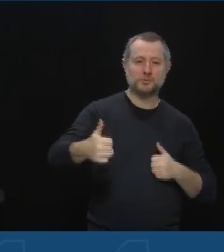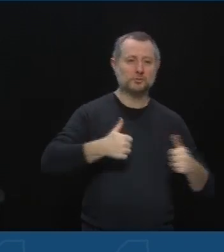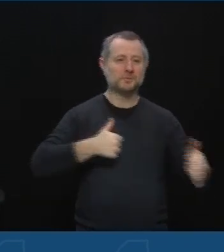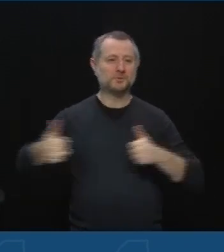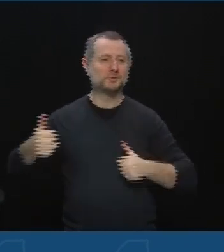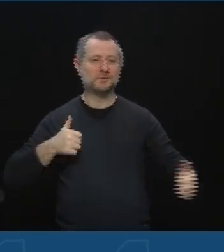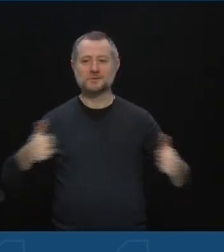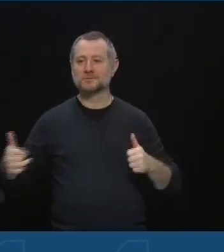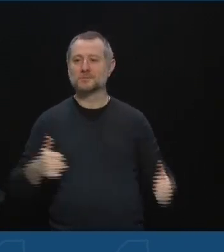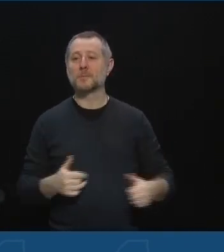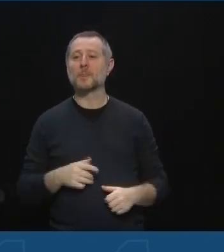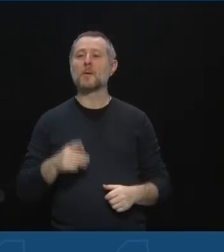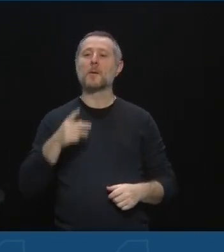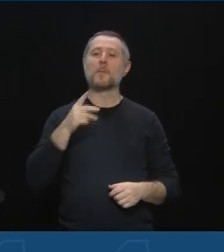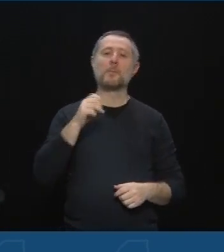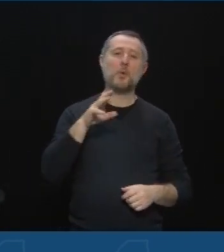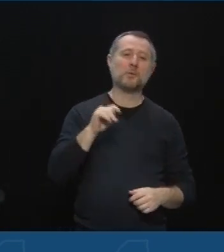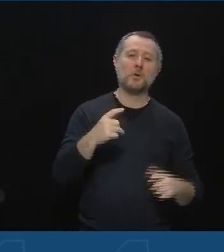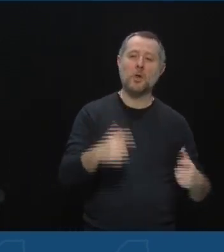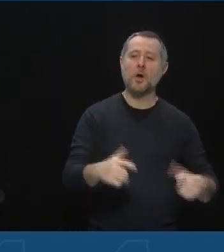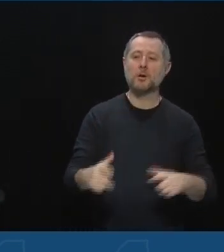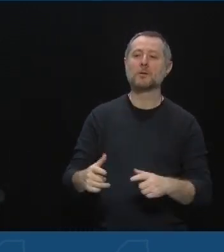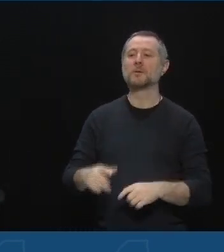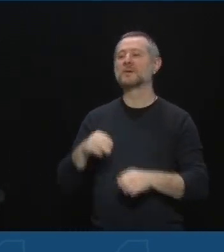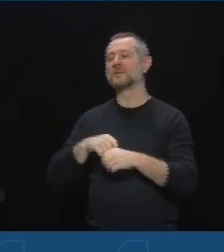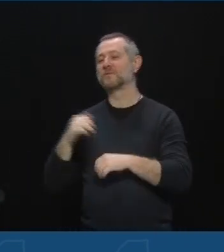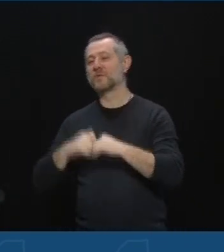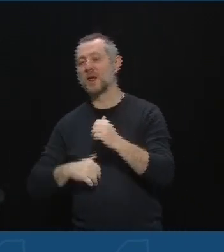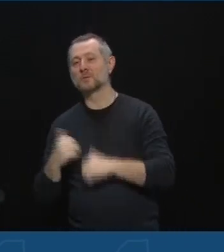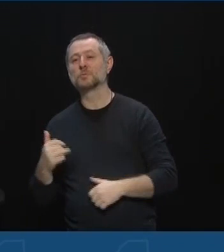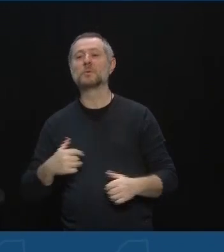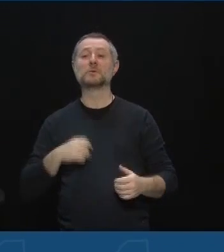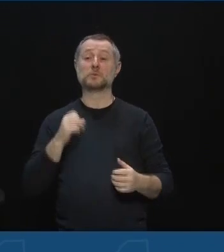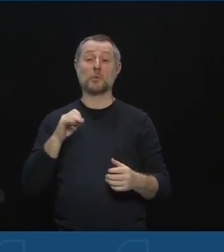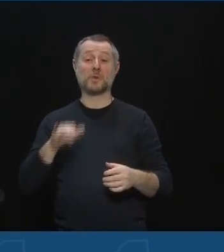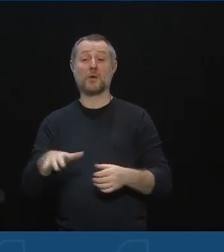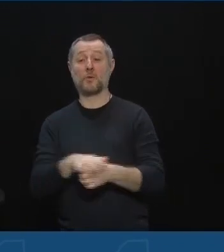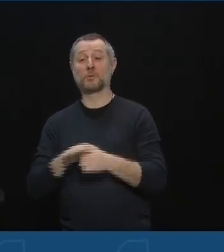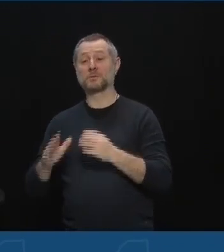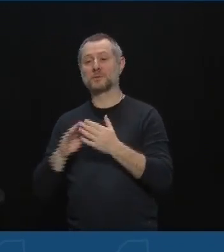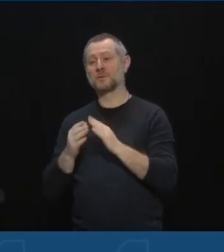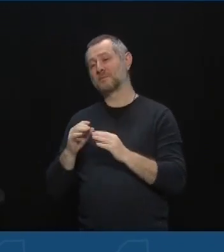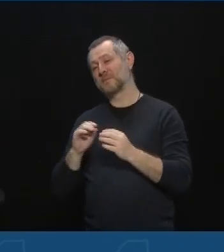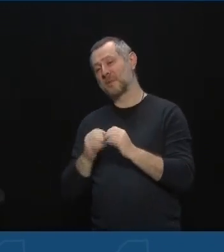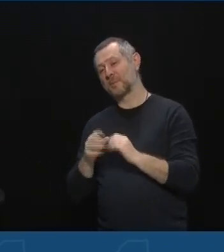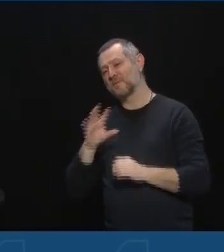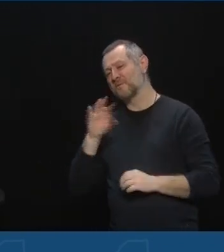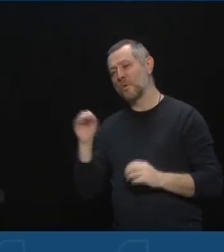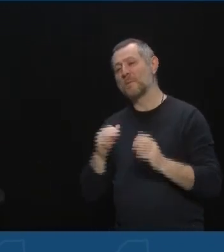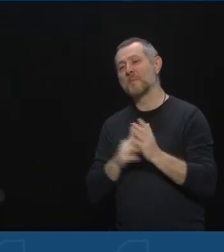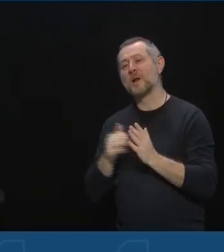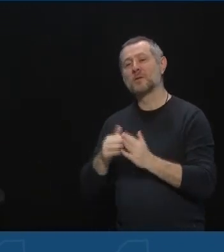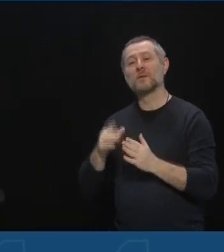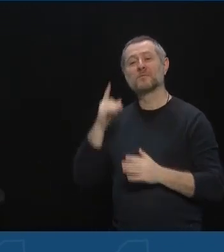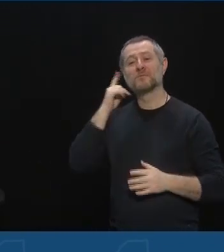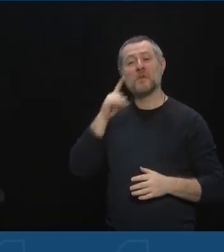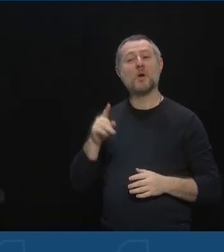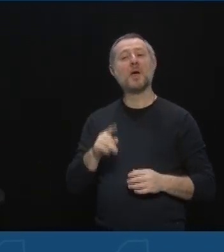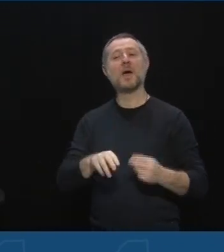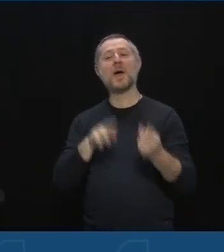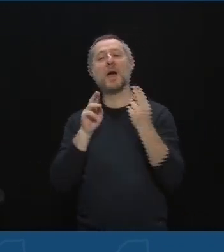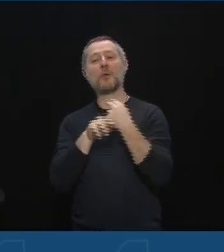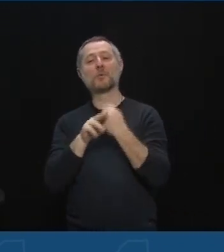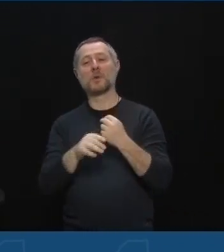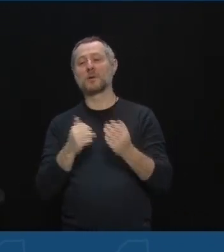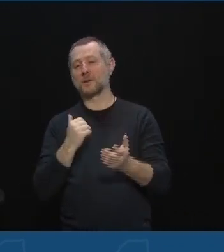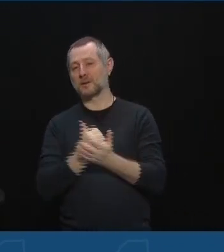but also major infrastructure projects as well. So our local numbers are going to be almost $50 million for the CHIPS Highway Aid Program. Let's get out there.